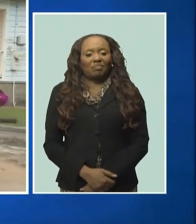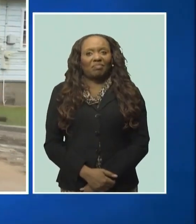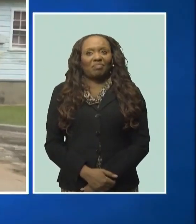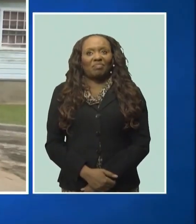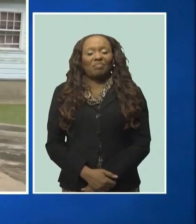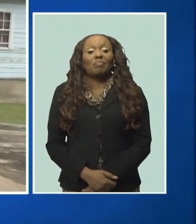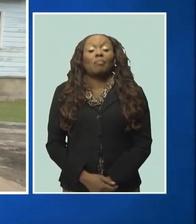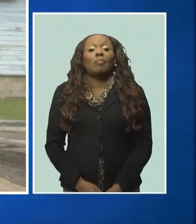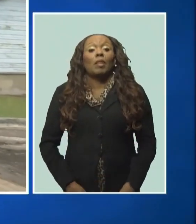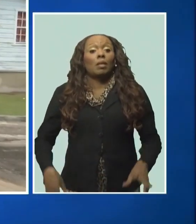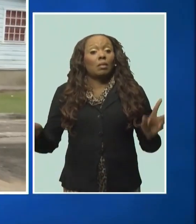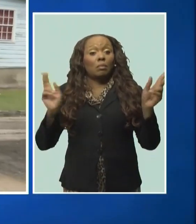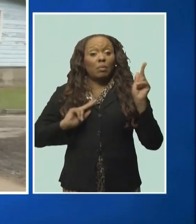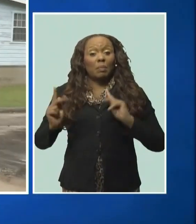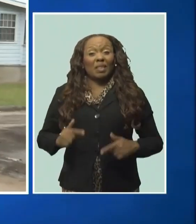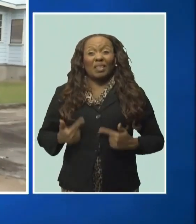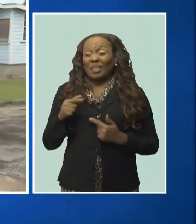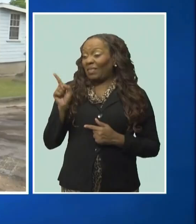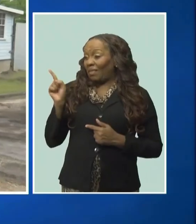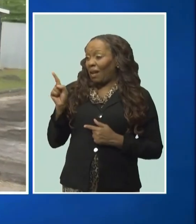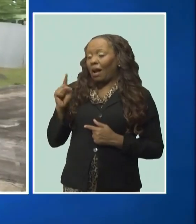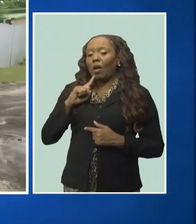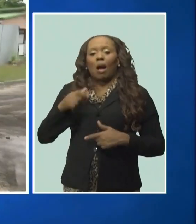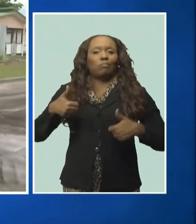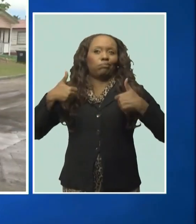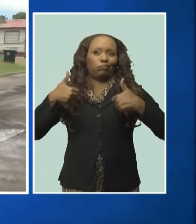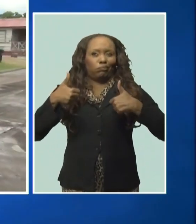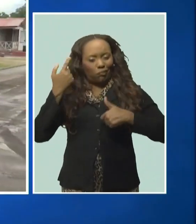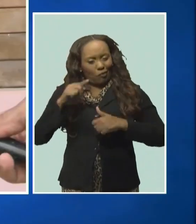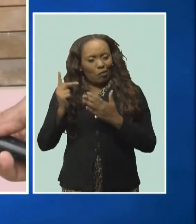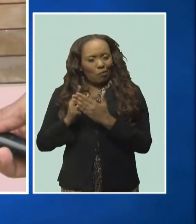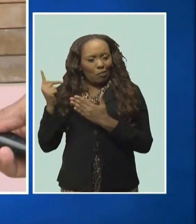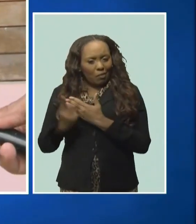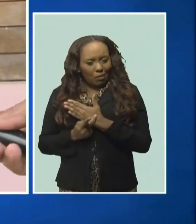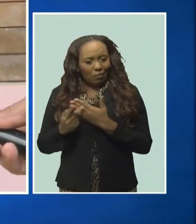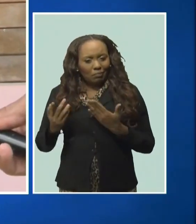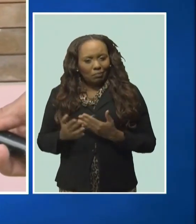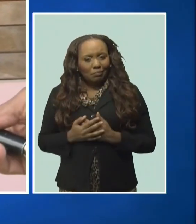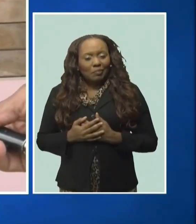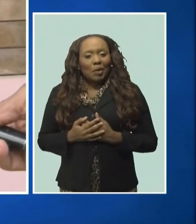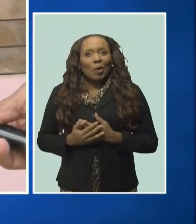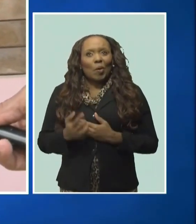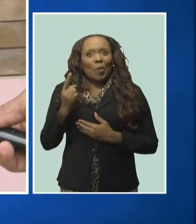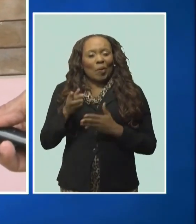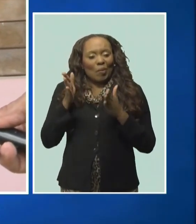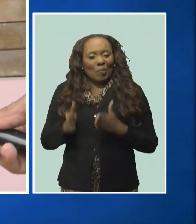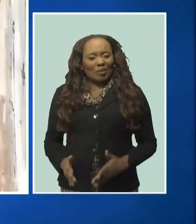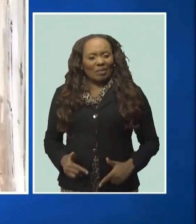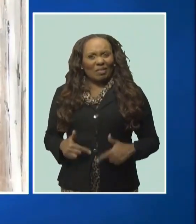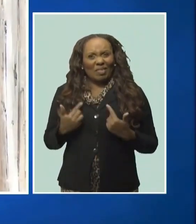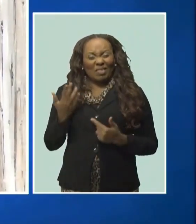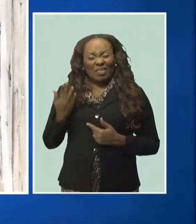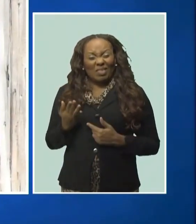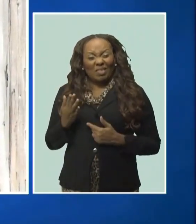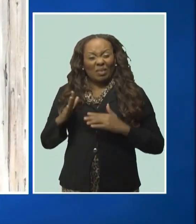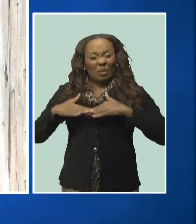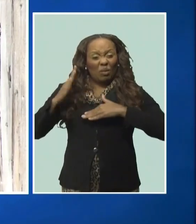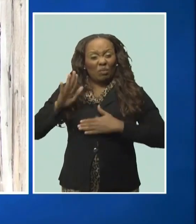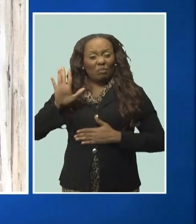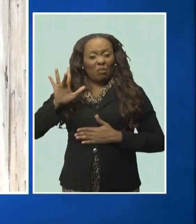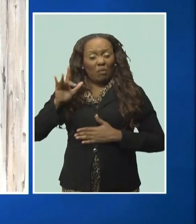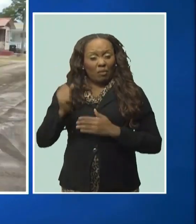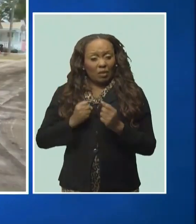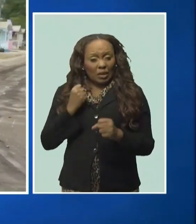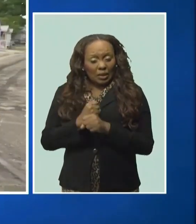Residents gave the thumbs up to government's Mill and Pave Rehabilitation Program. Andrew Brown, a resident for more than 25 years, told